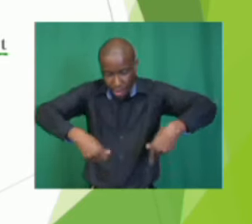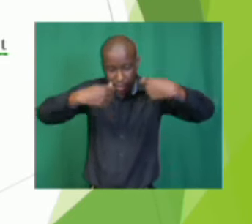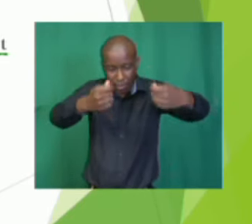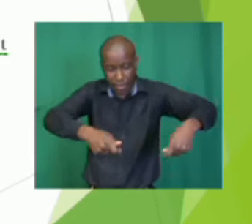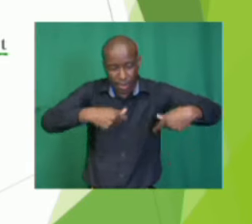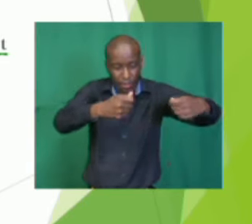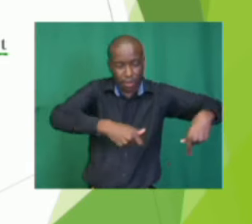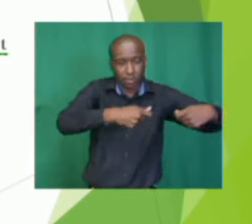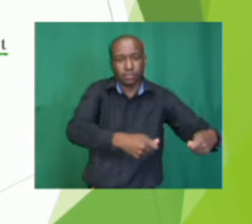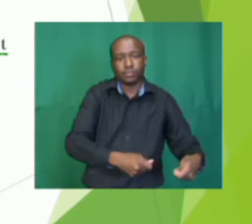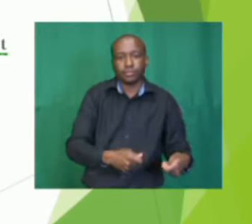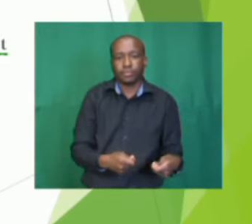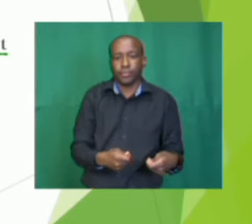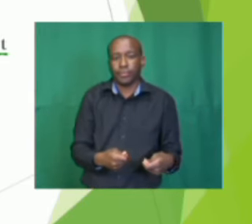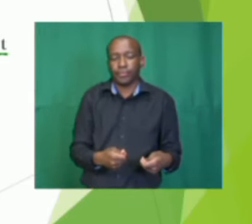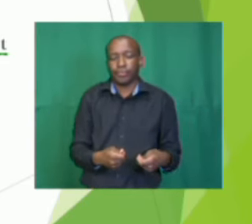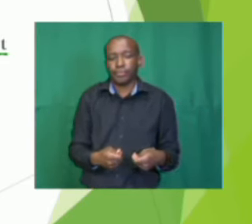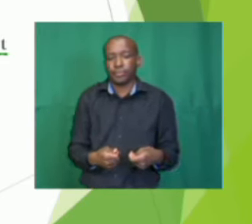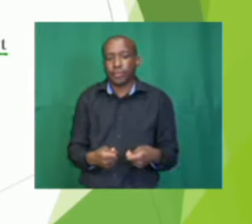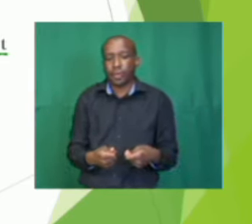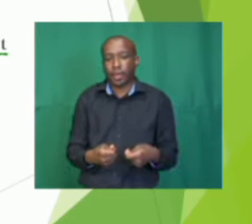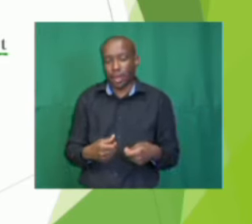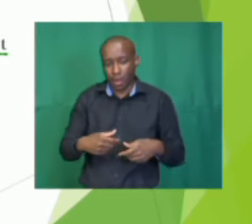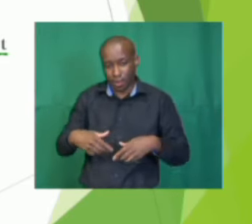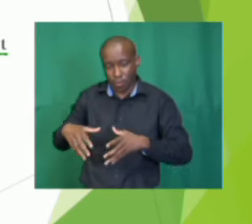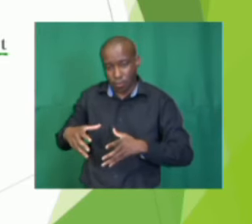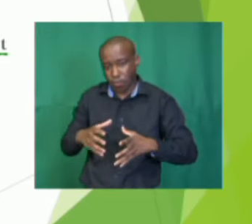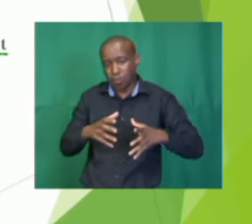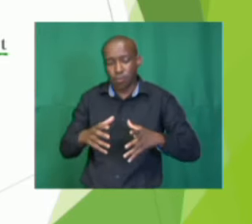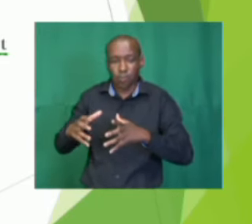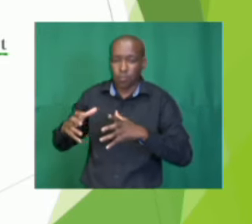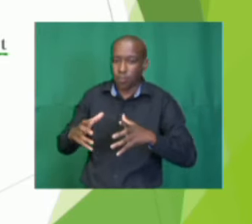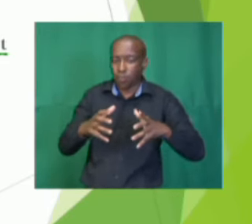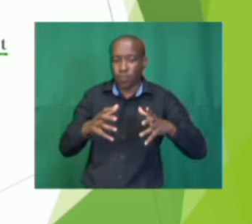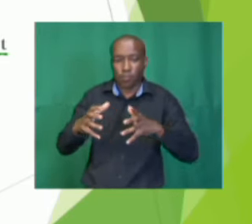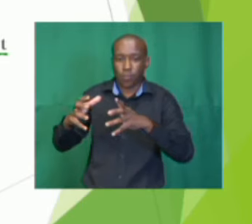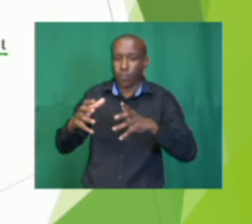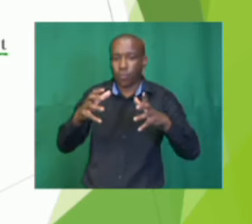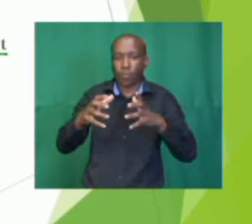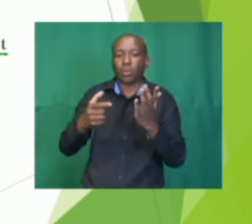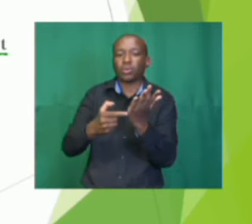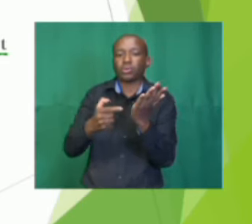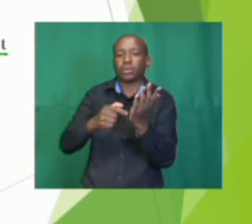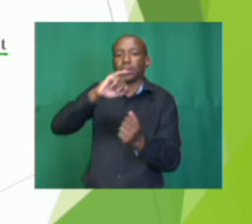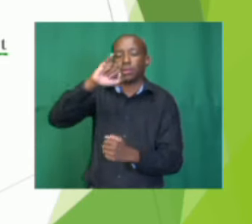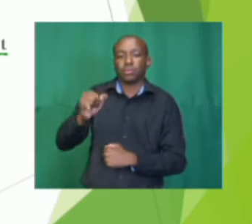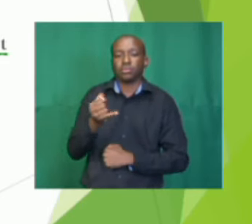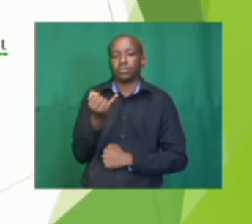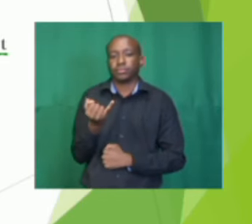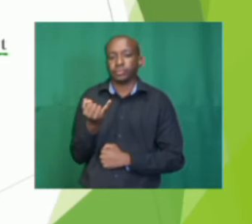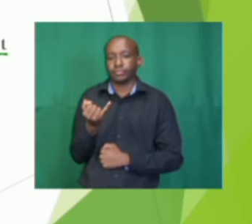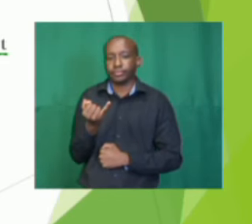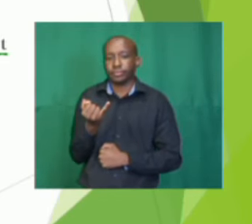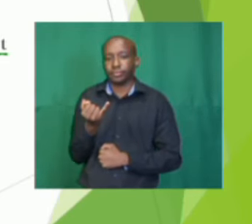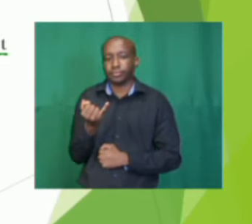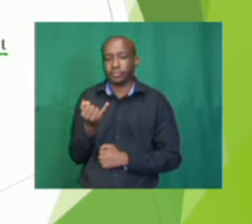colt, and headed for Jerusalem. As they were heading for Jerusalem, as they were going